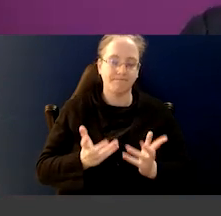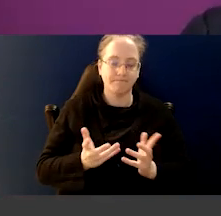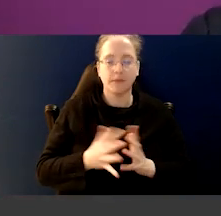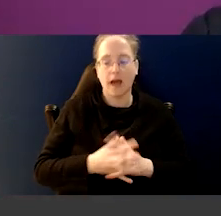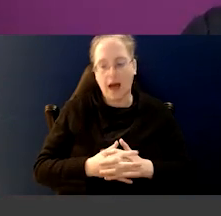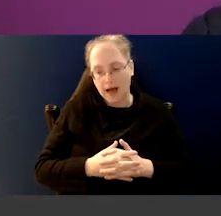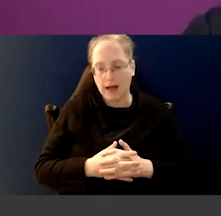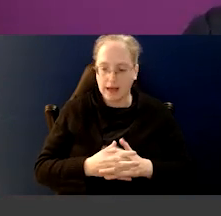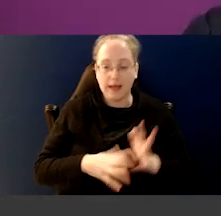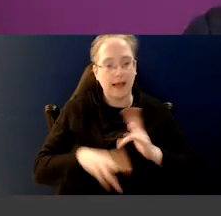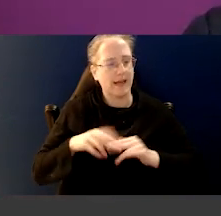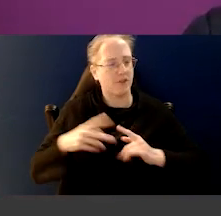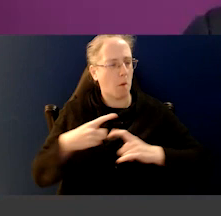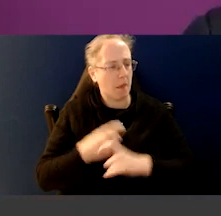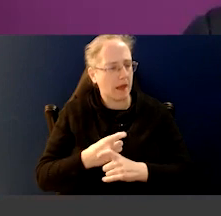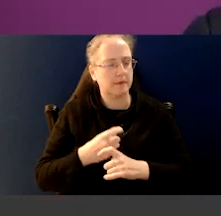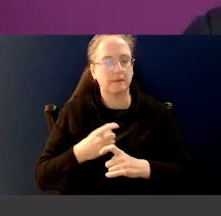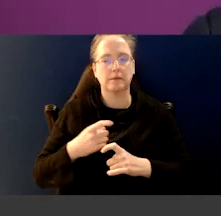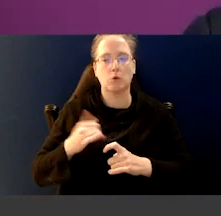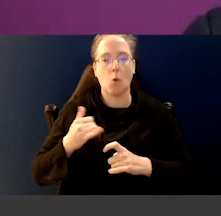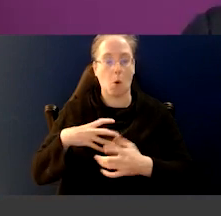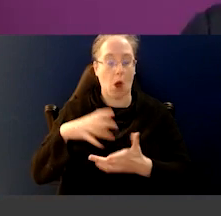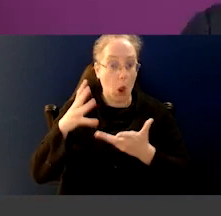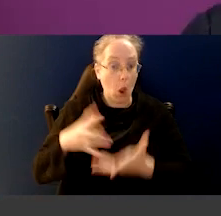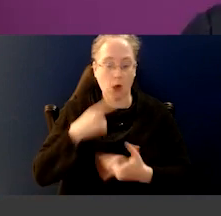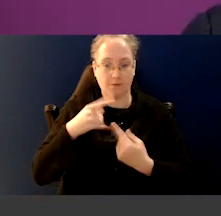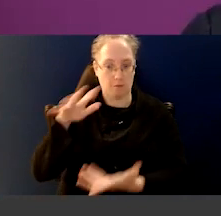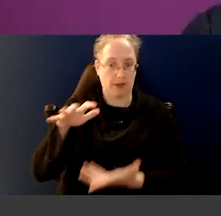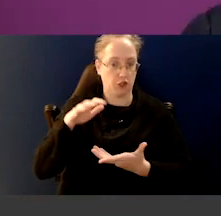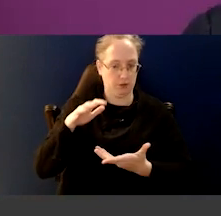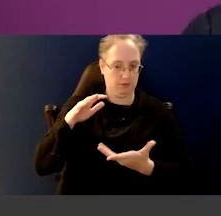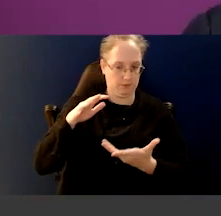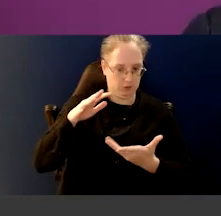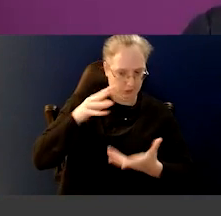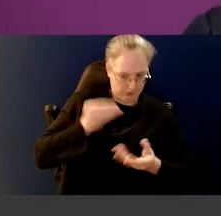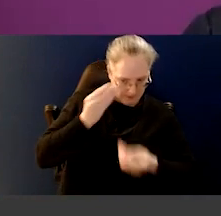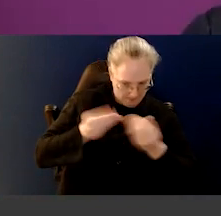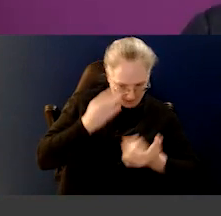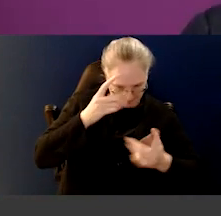there's complexity and quite a lot of information to